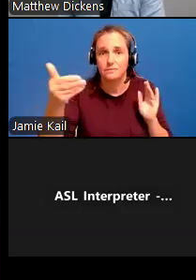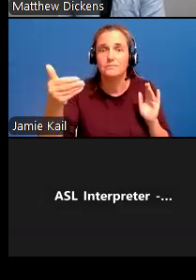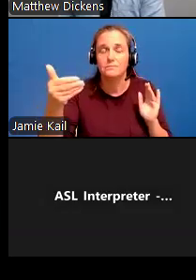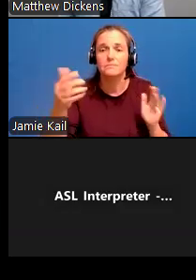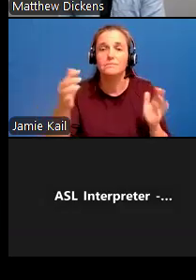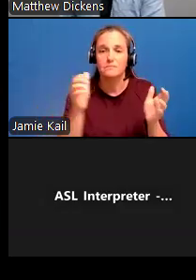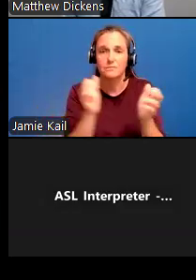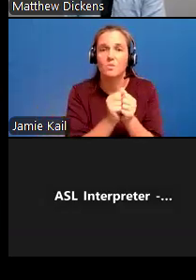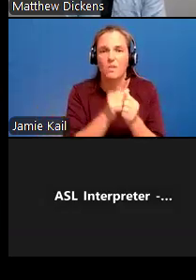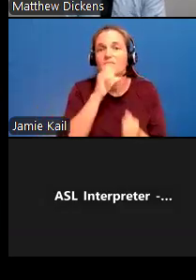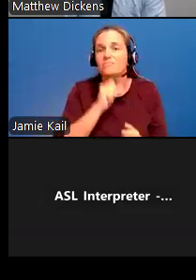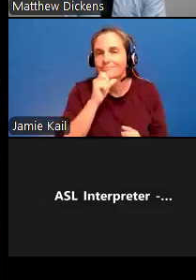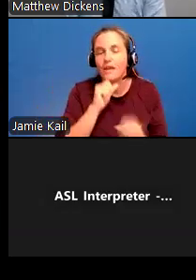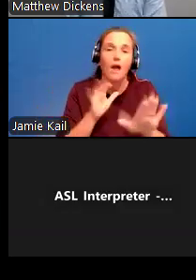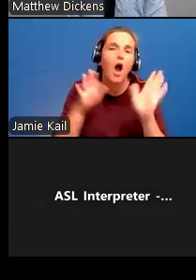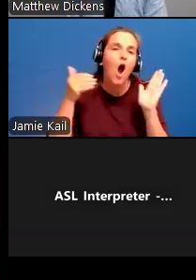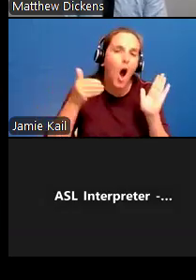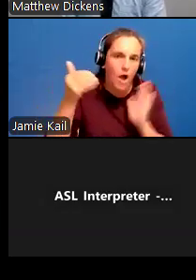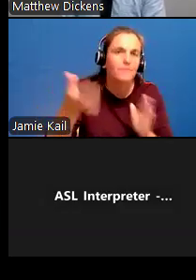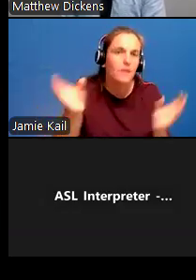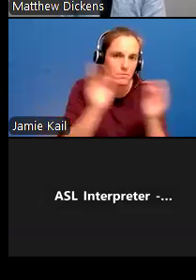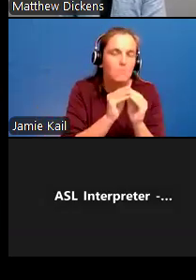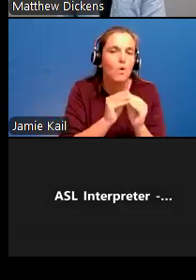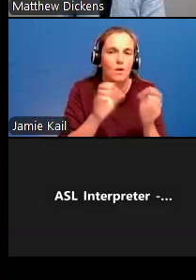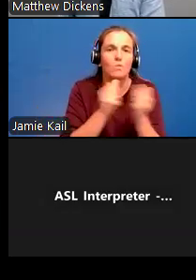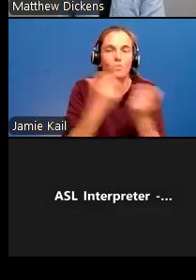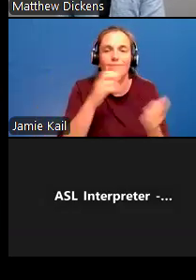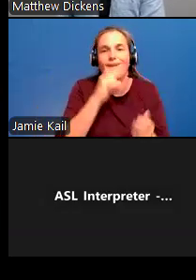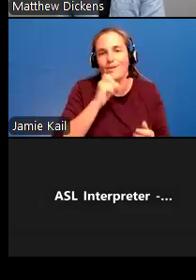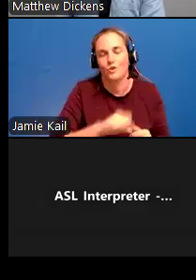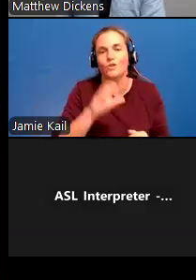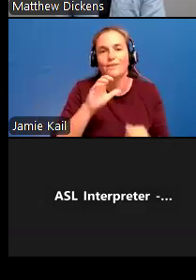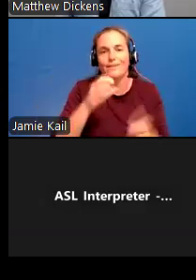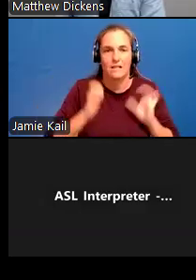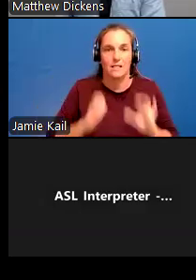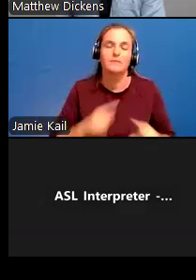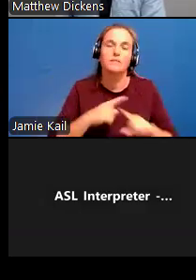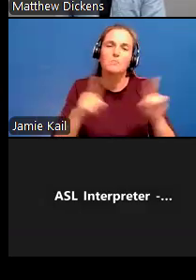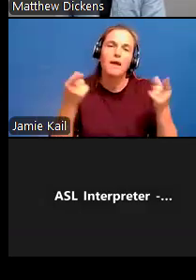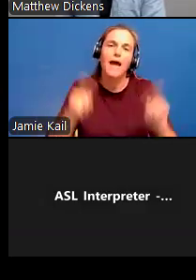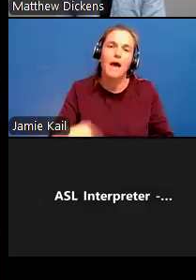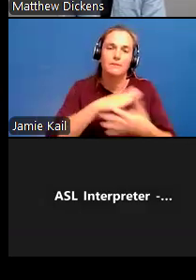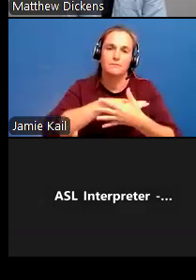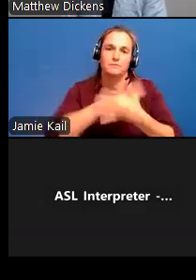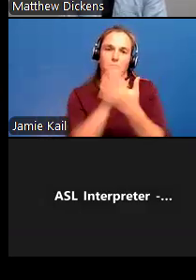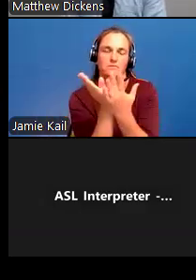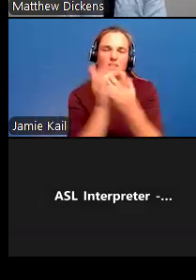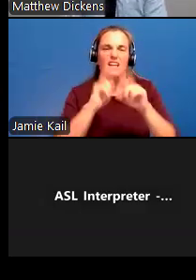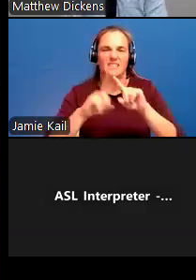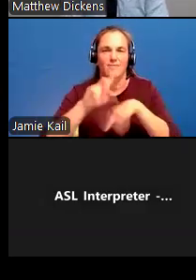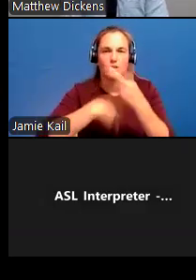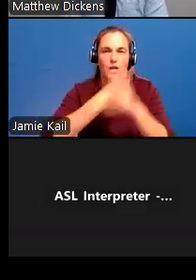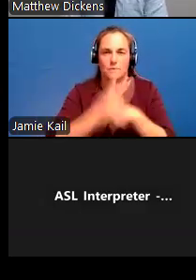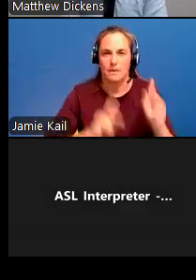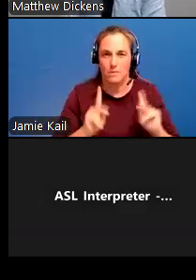our elderly client, more often in our elderly clients, but it does occur across populations. But it's